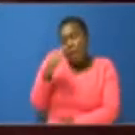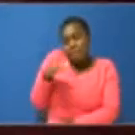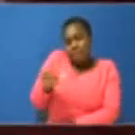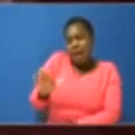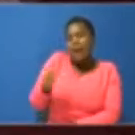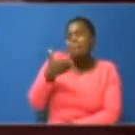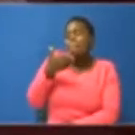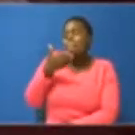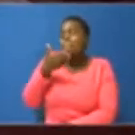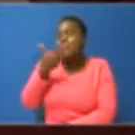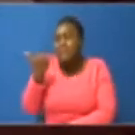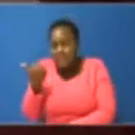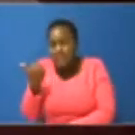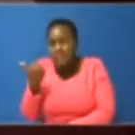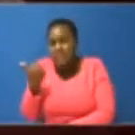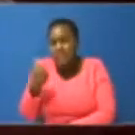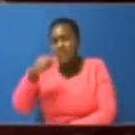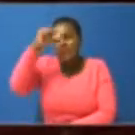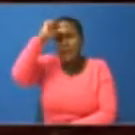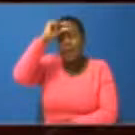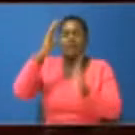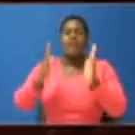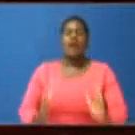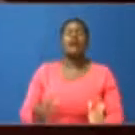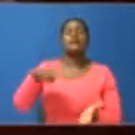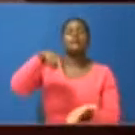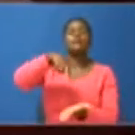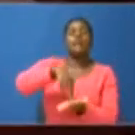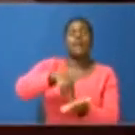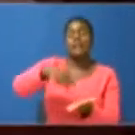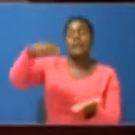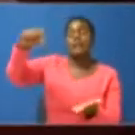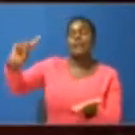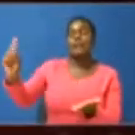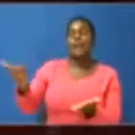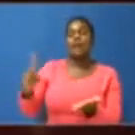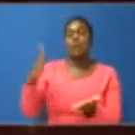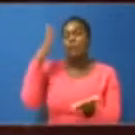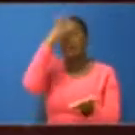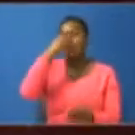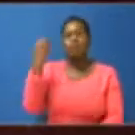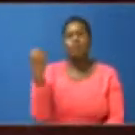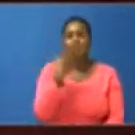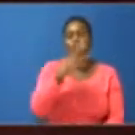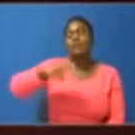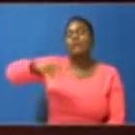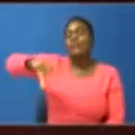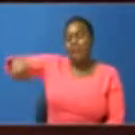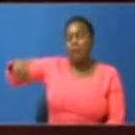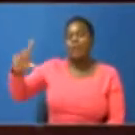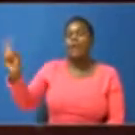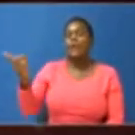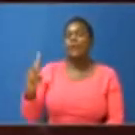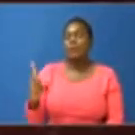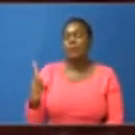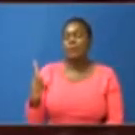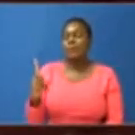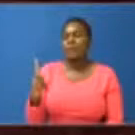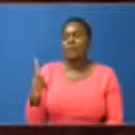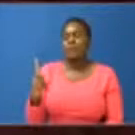they are considered the best candidate uh for this beautiful city of nairobi uh